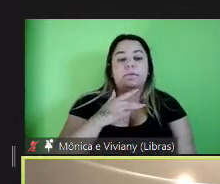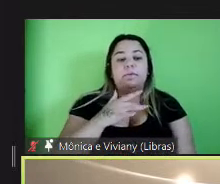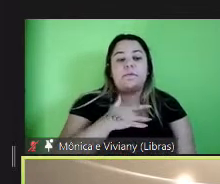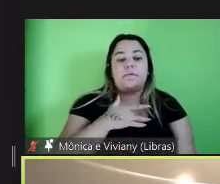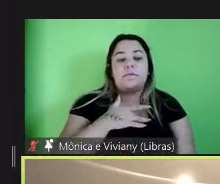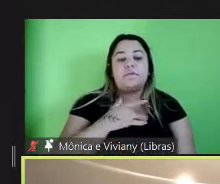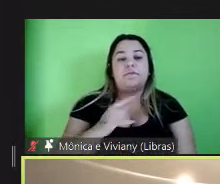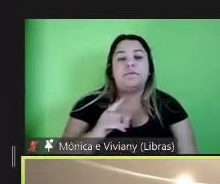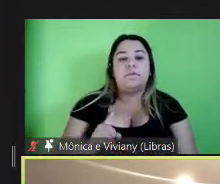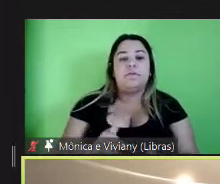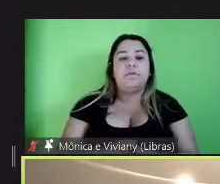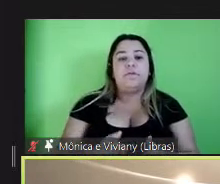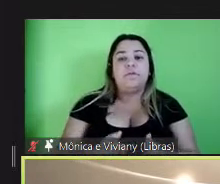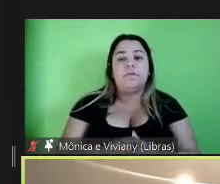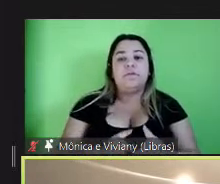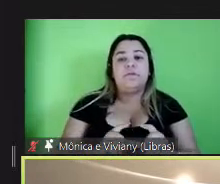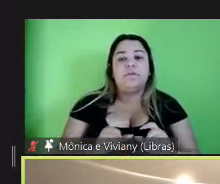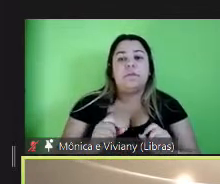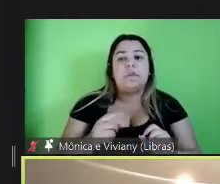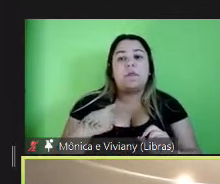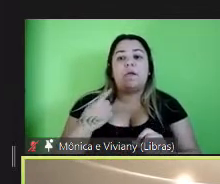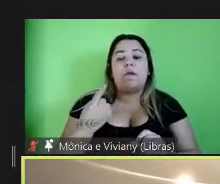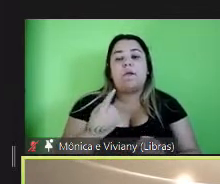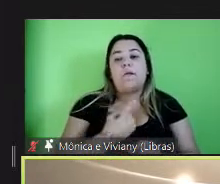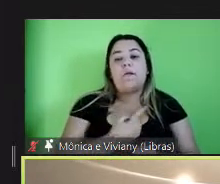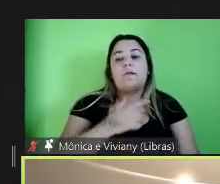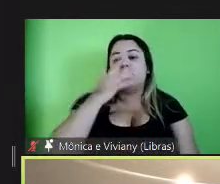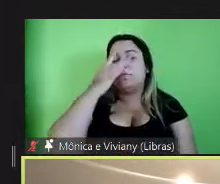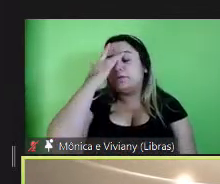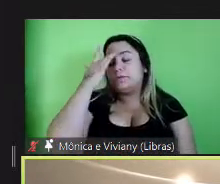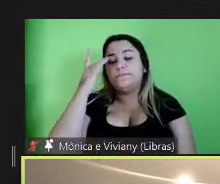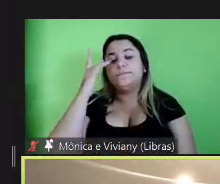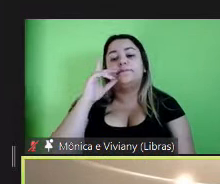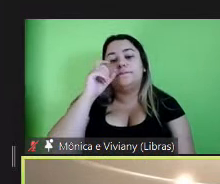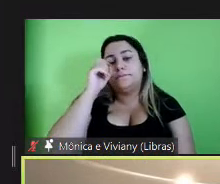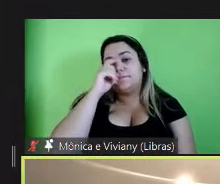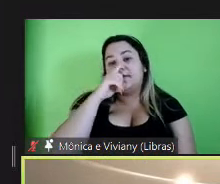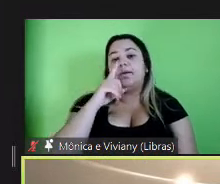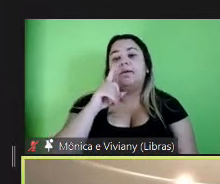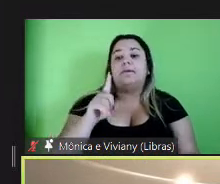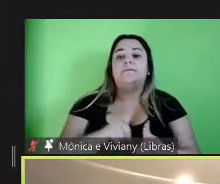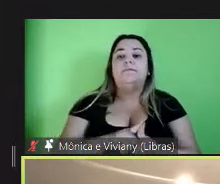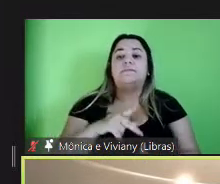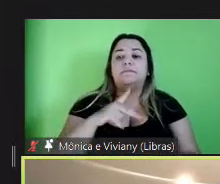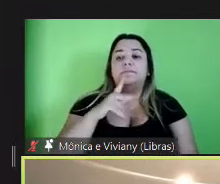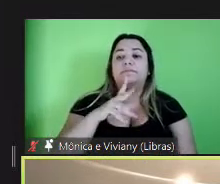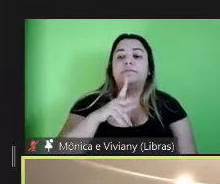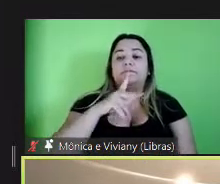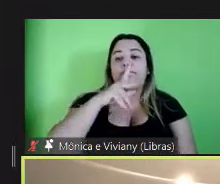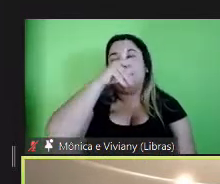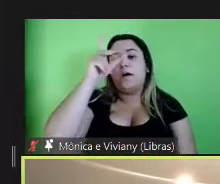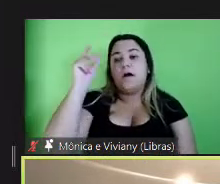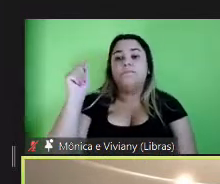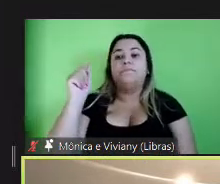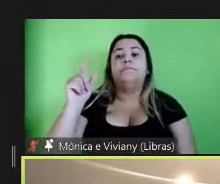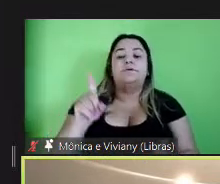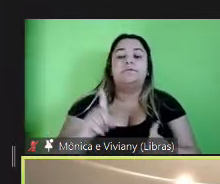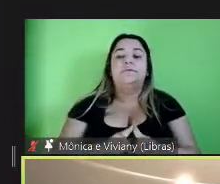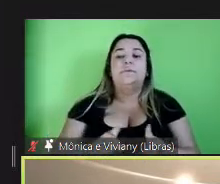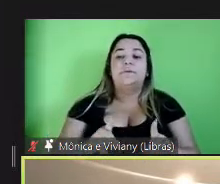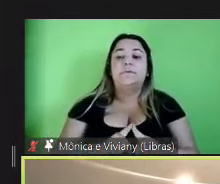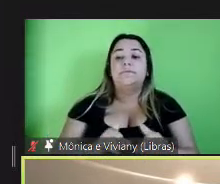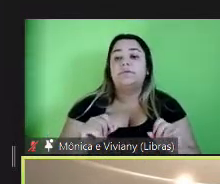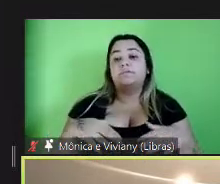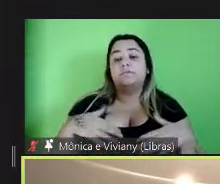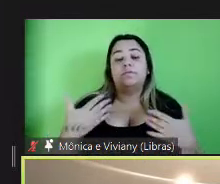within our hospitals, with a MEC lead who's been able to implement some of the health and well-being areas and work into areas that